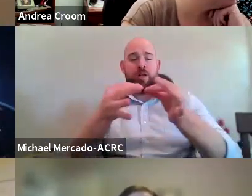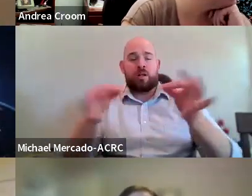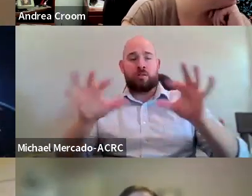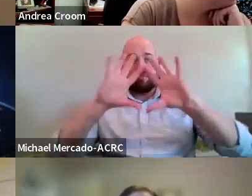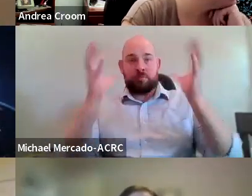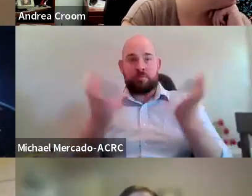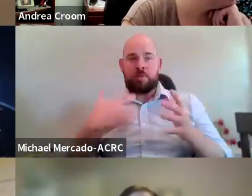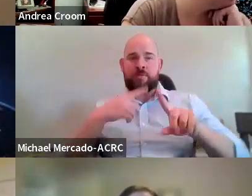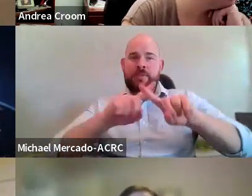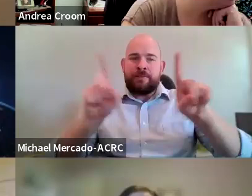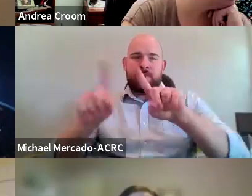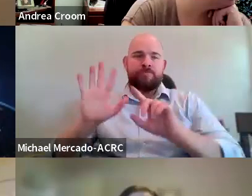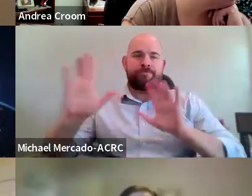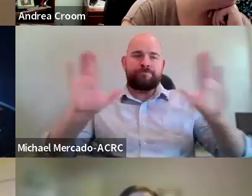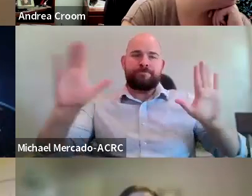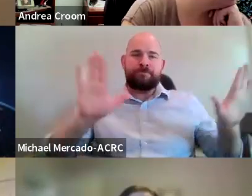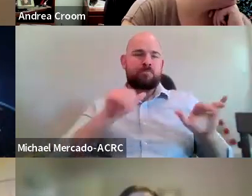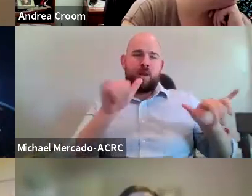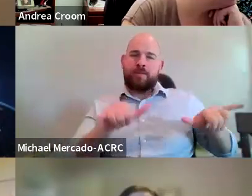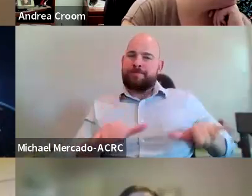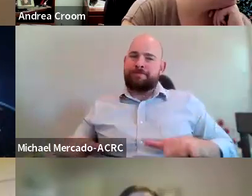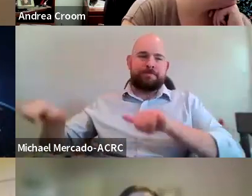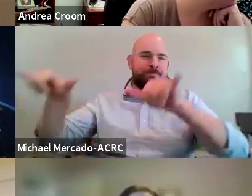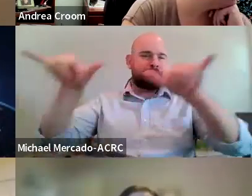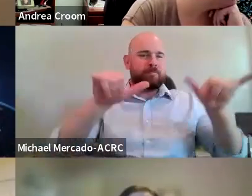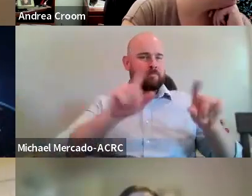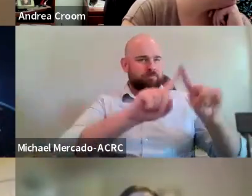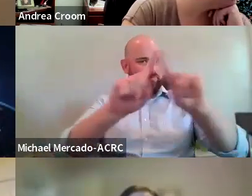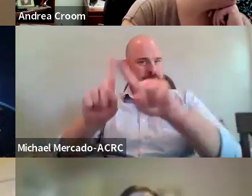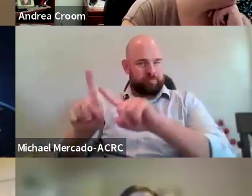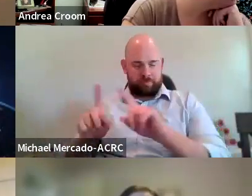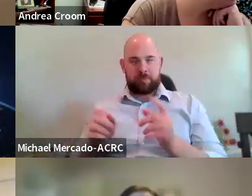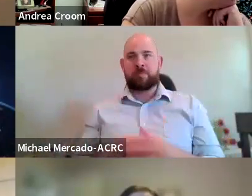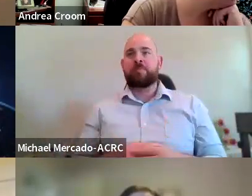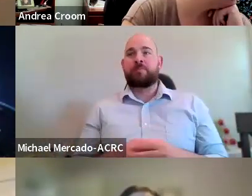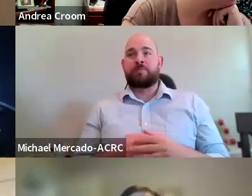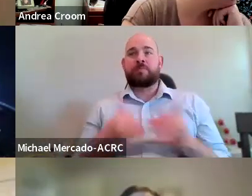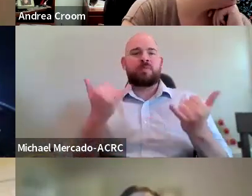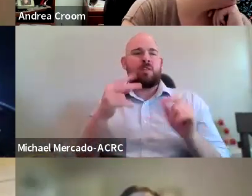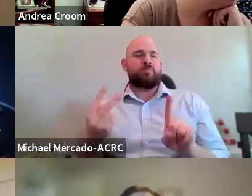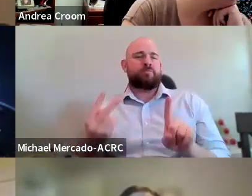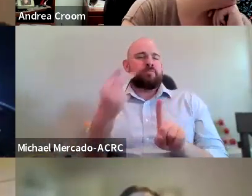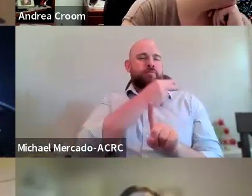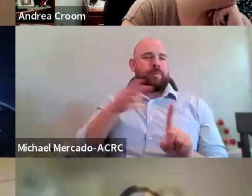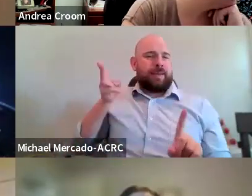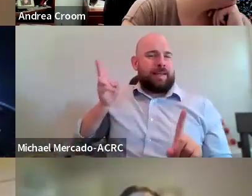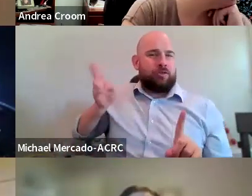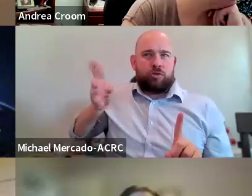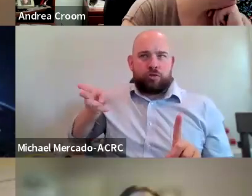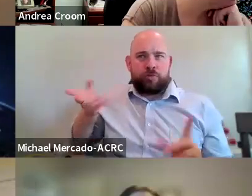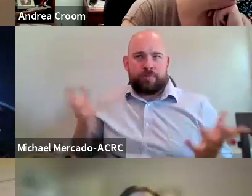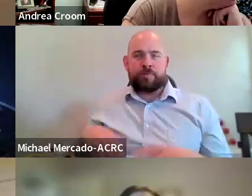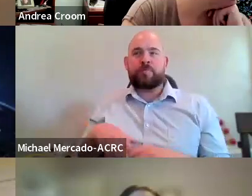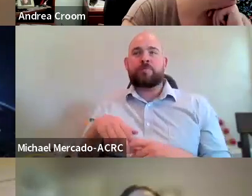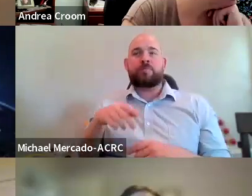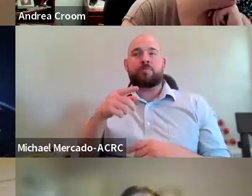of years. Now, to clarify, sign language throughout the world is not standardized. Each and every country has its own